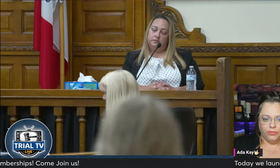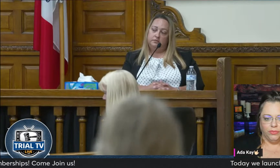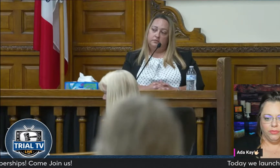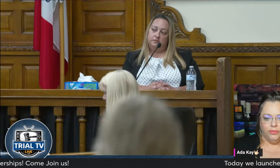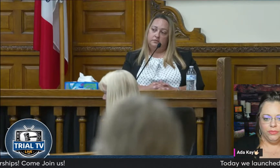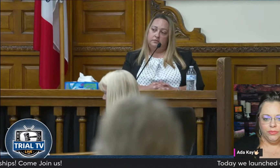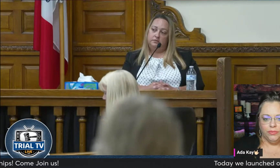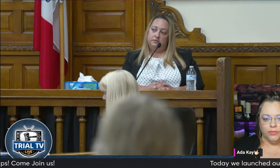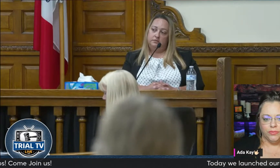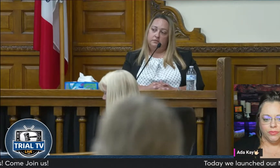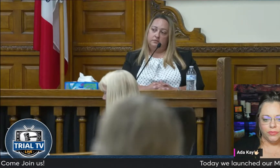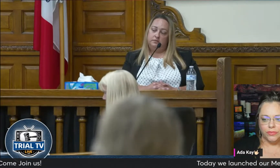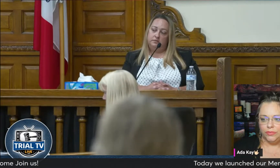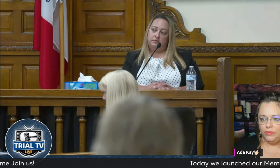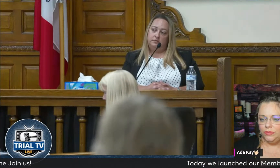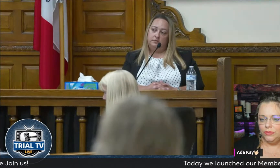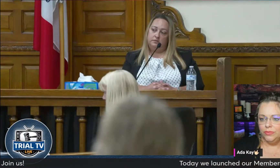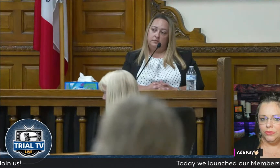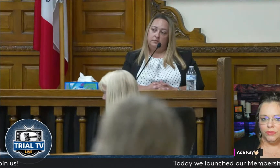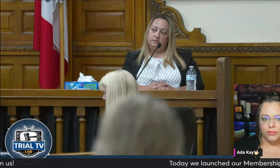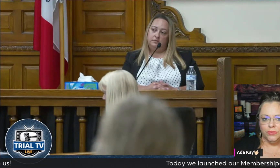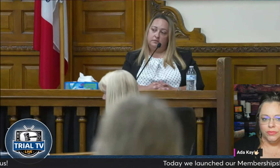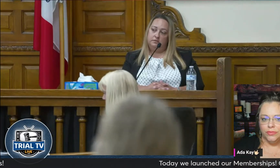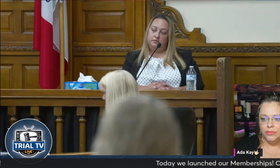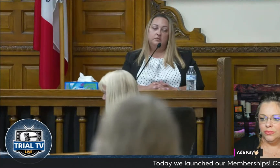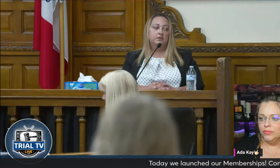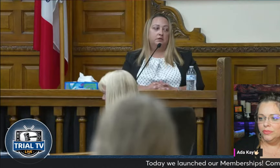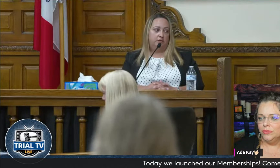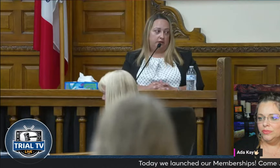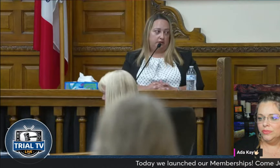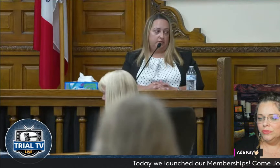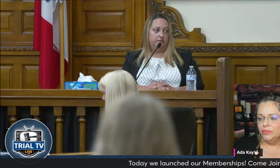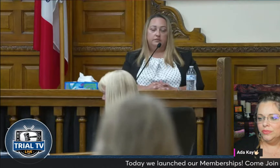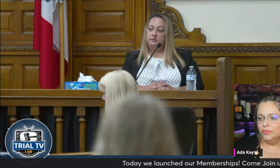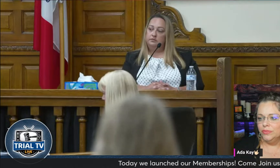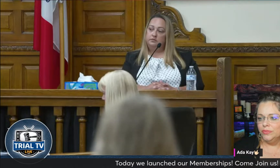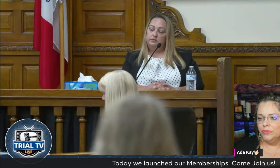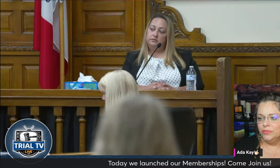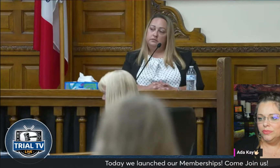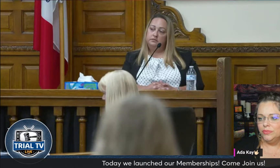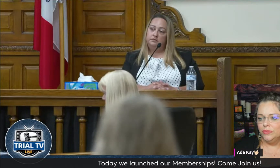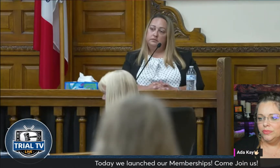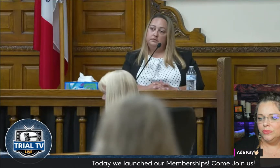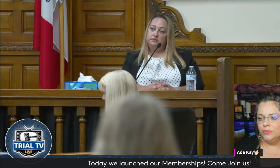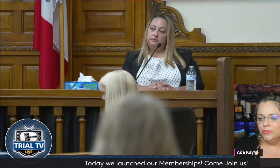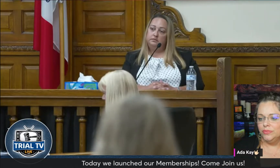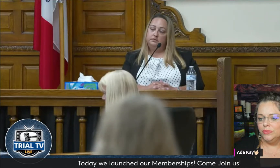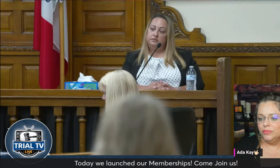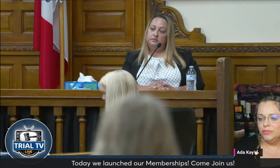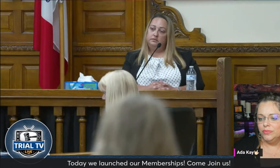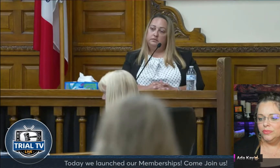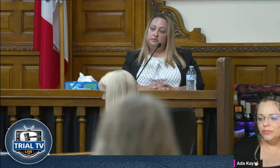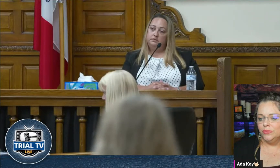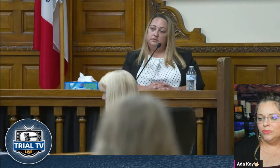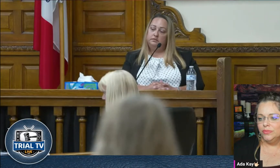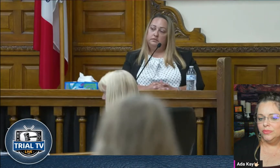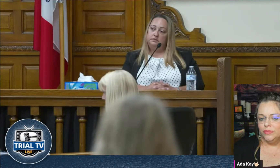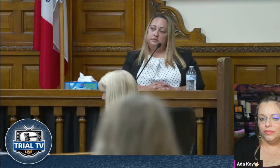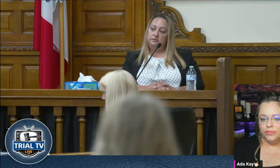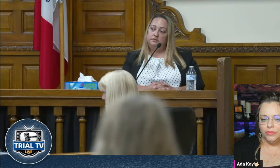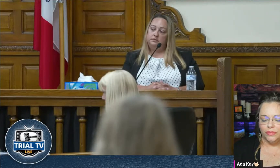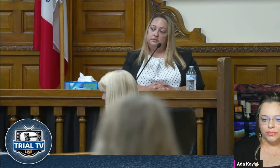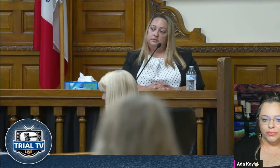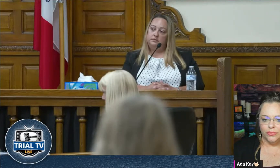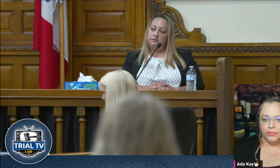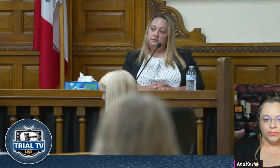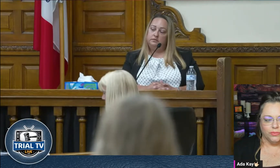is possible to get other DNA, correct? Correct. But isn't blood